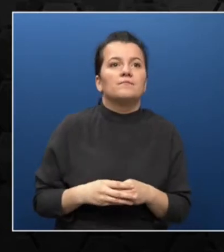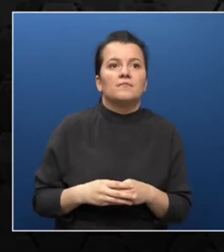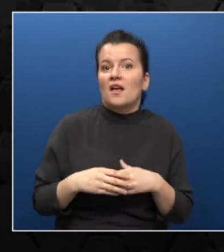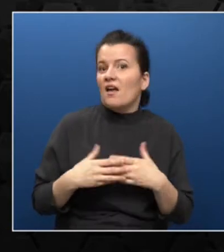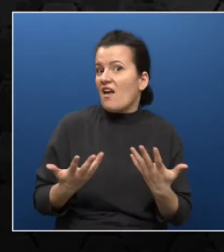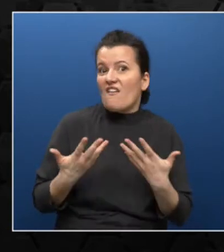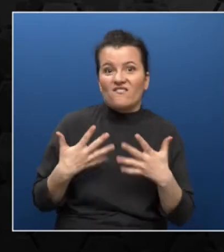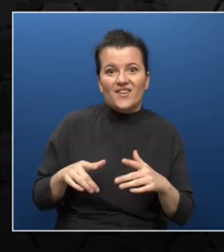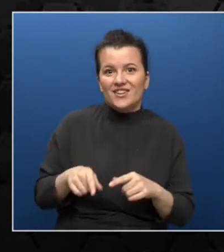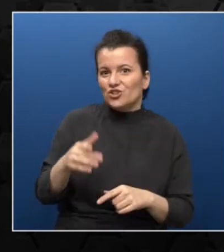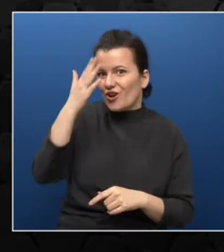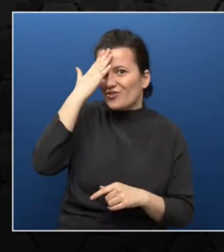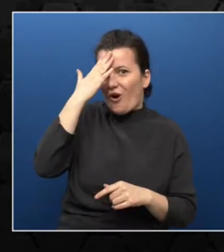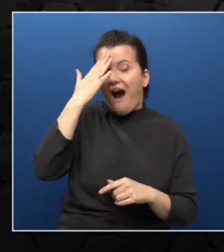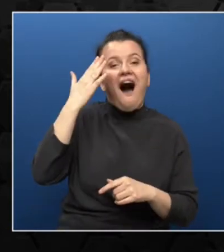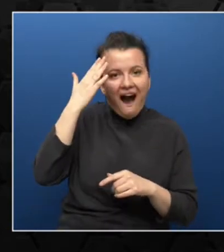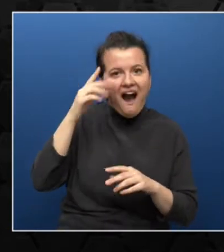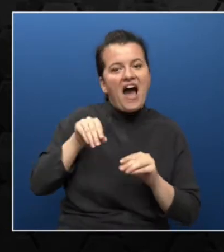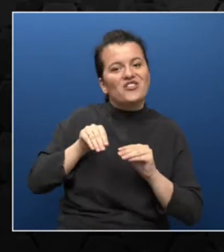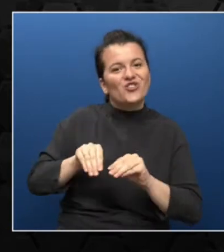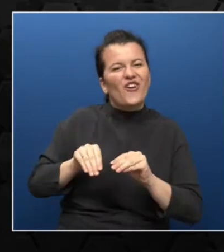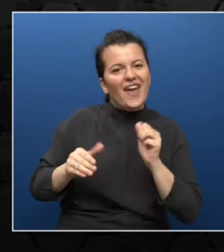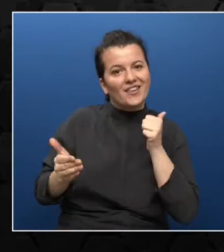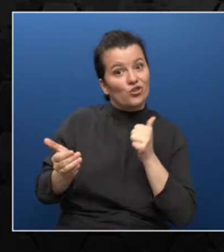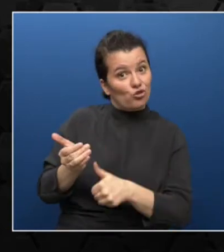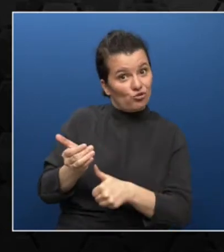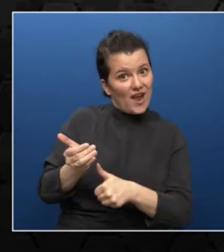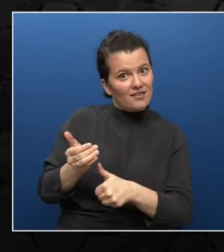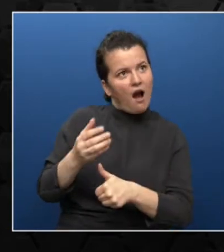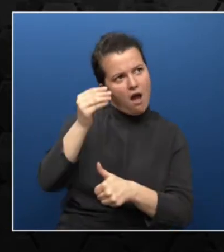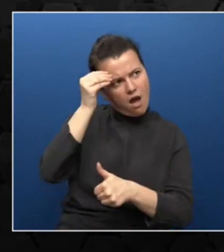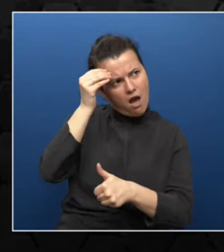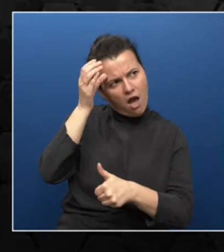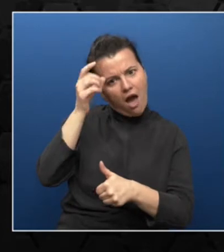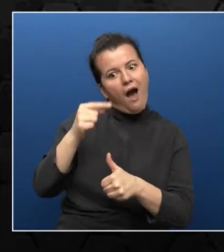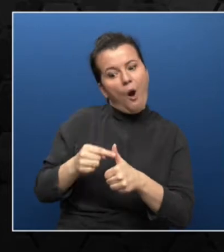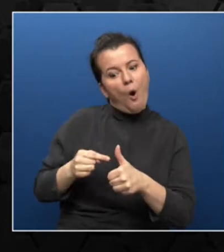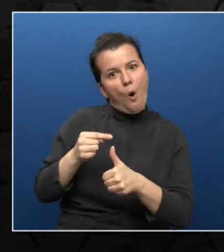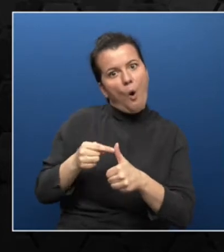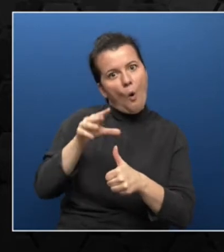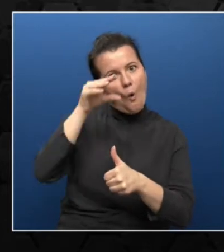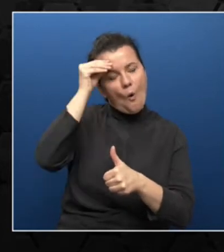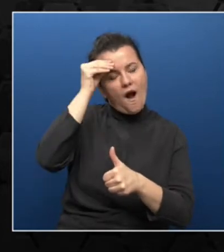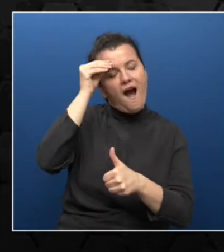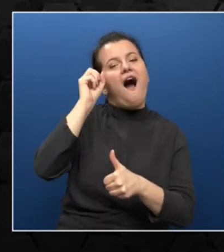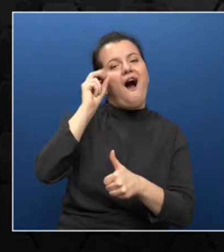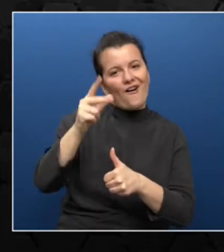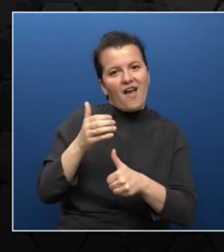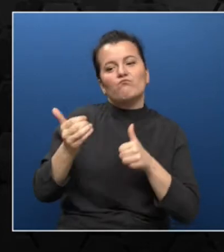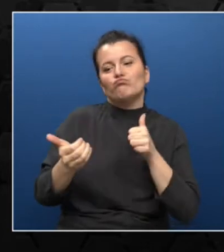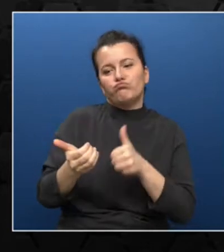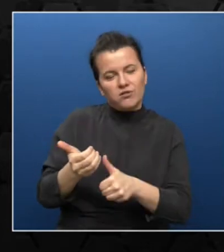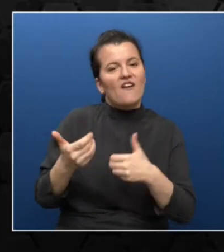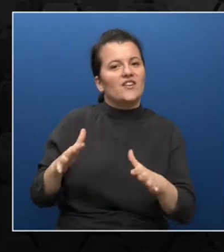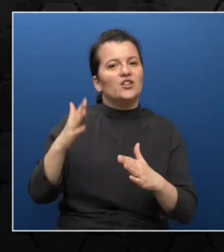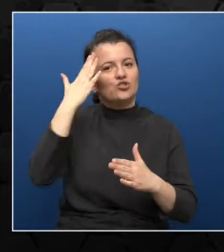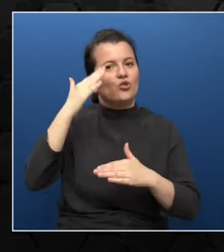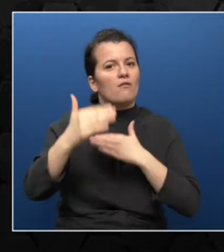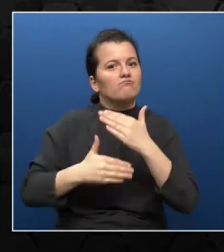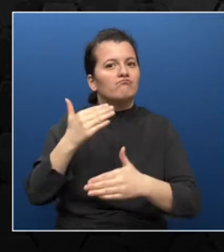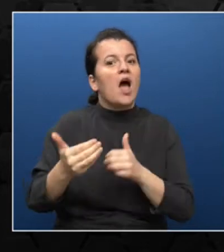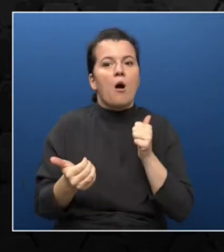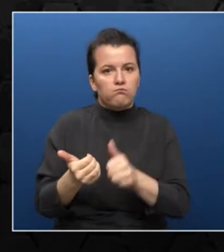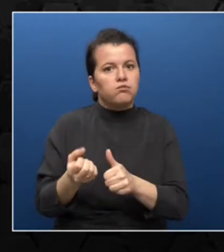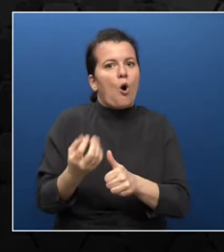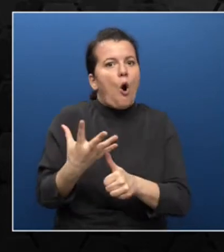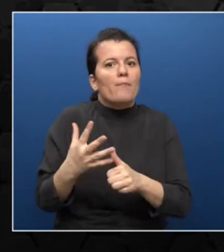and whenever you unlock your phone, it unlocks with your particular fingerprint. So when you're talking about like training a model and all these things, so in simple terms, this model stuff